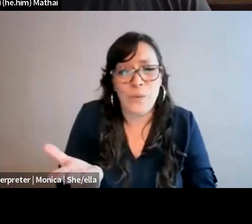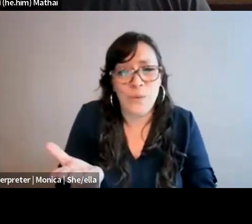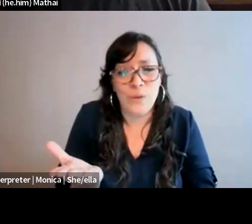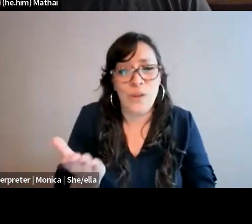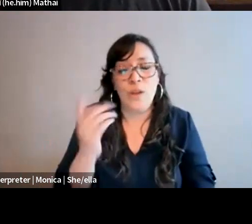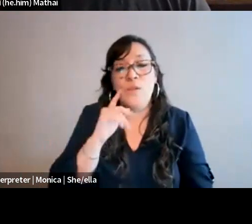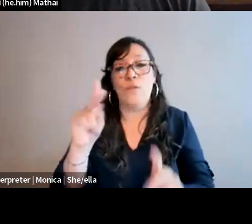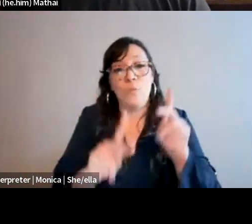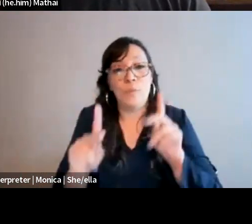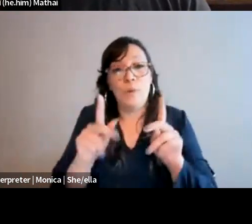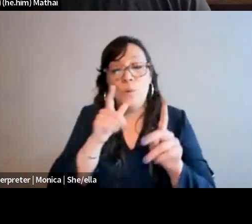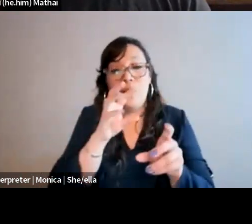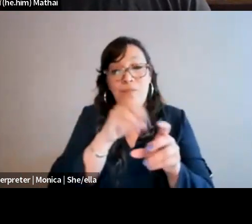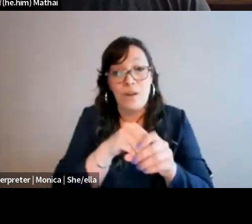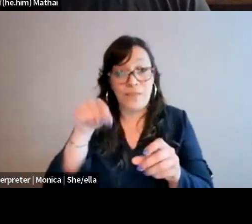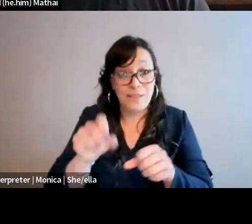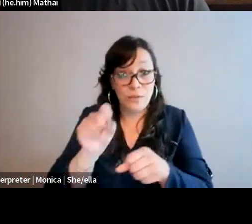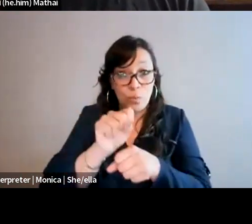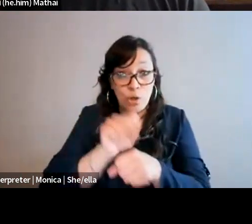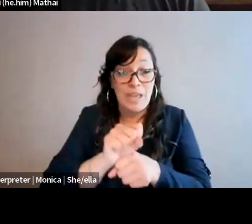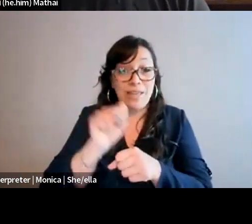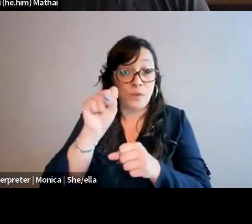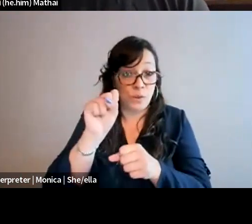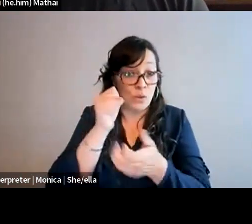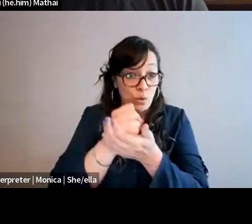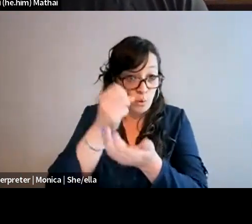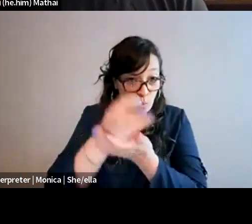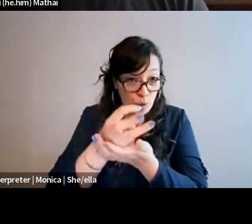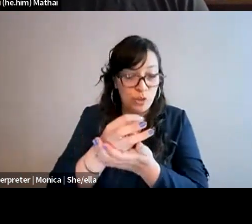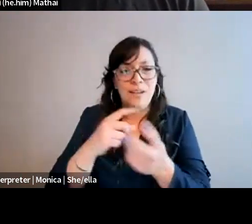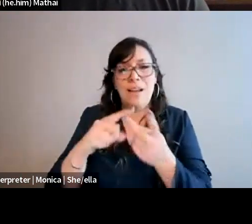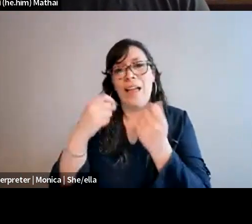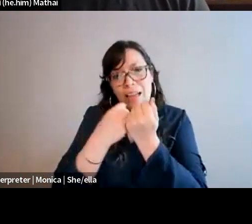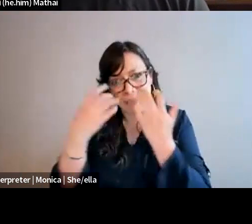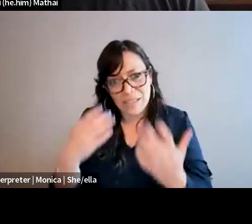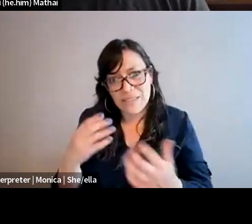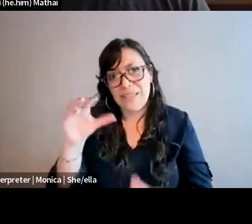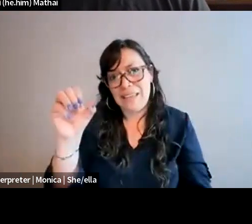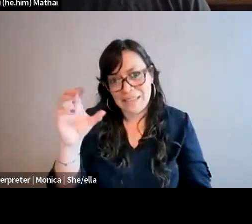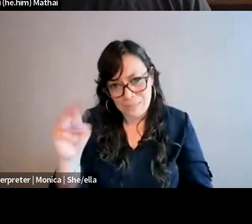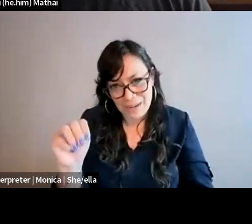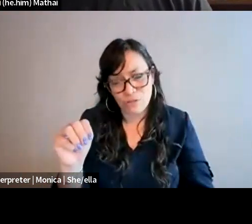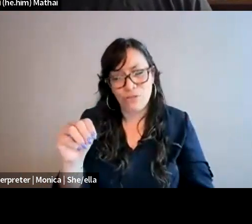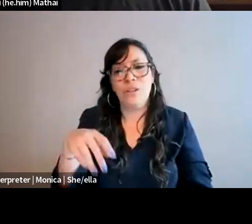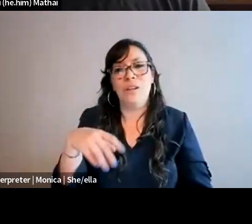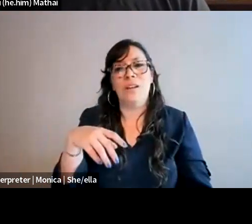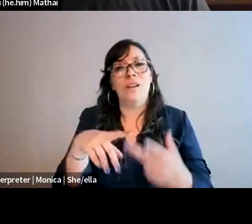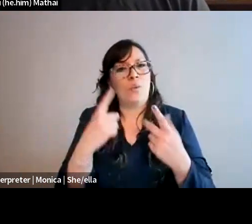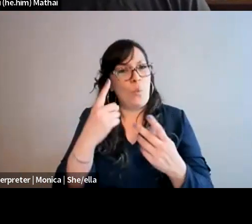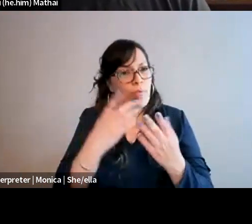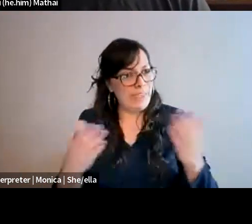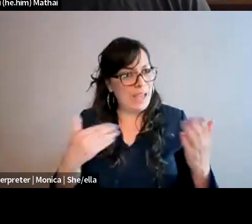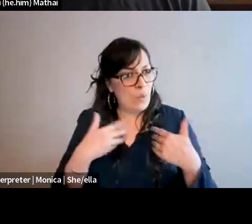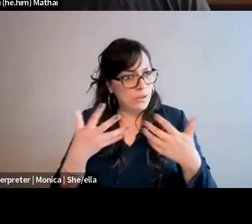for those who are involved in this work as social workers, advocates, case managers, the one thing that I would just like